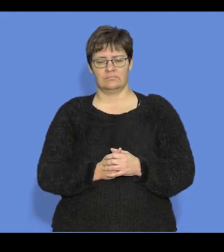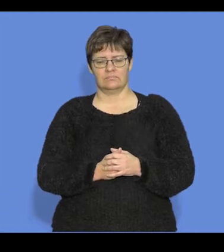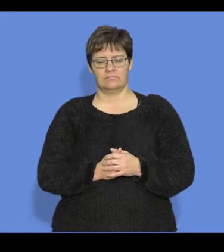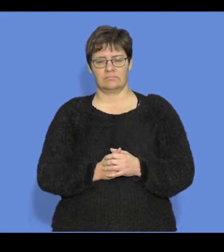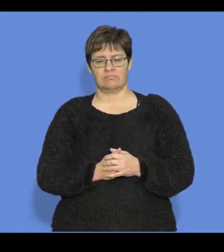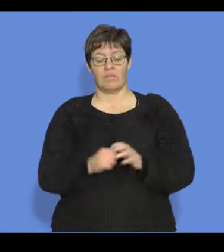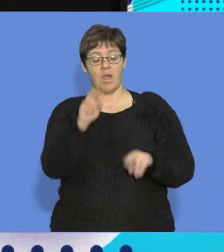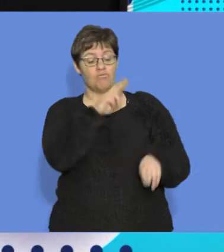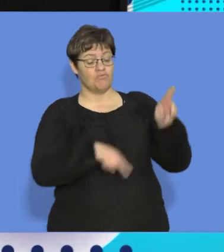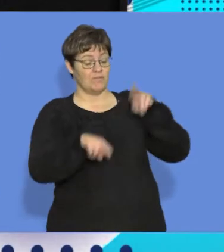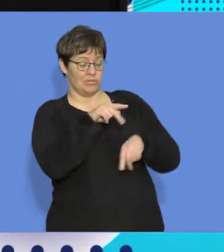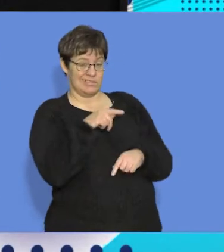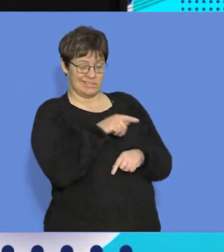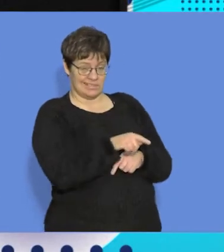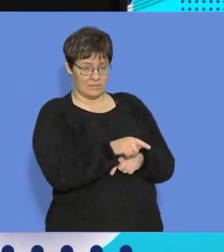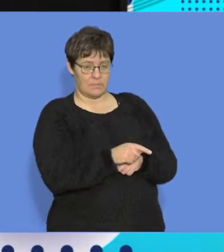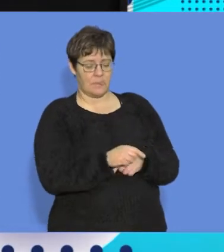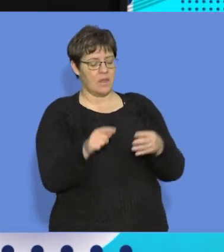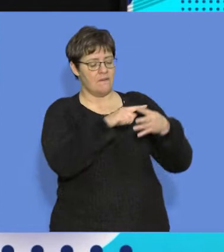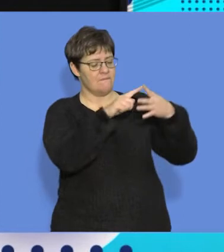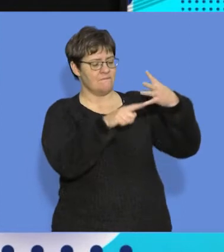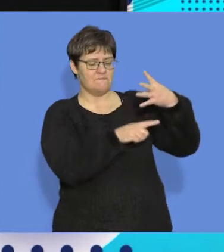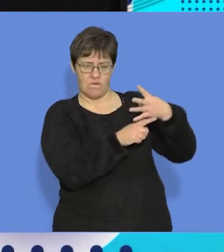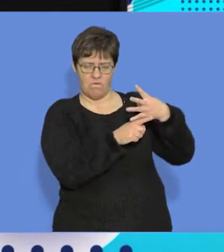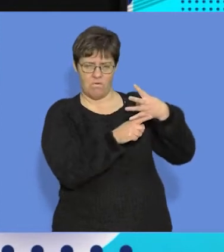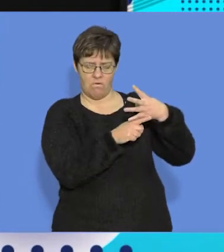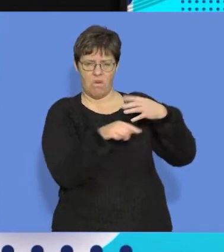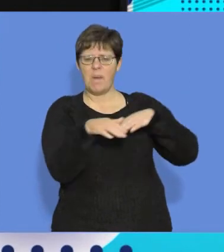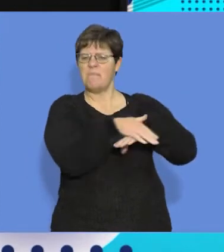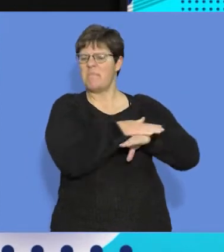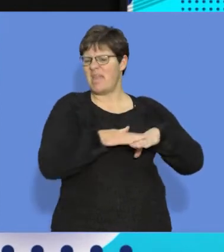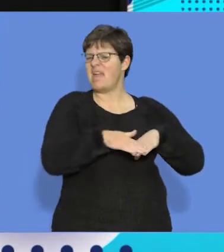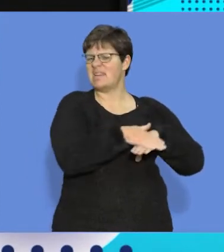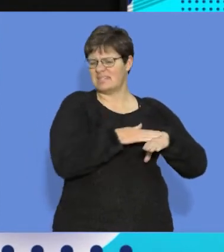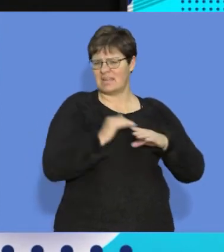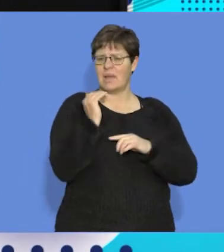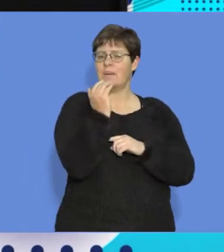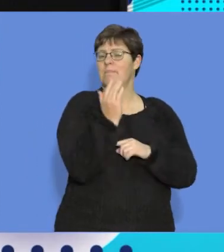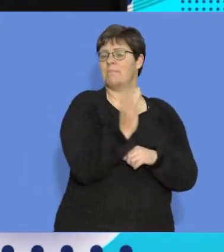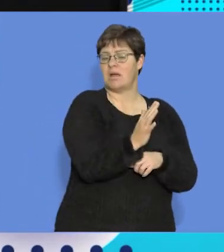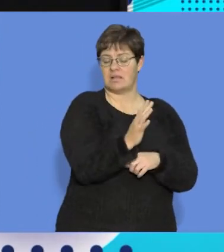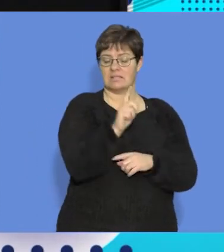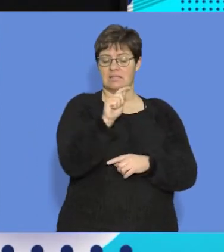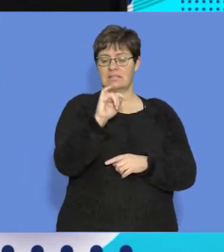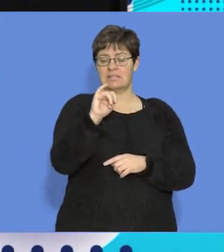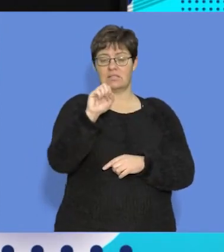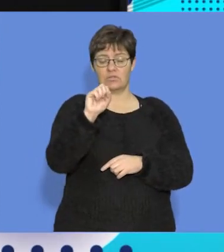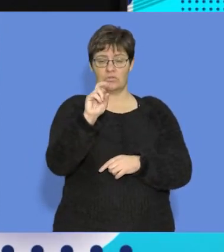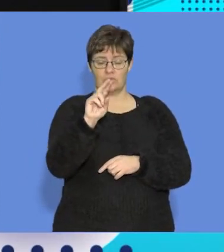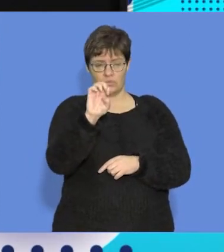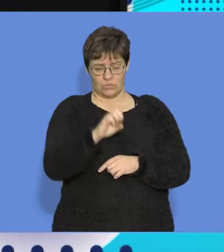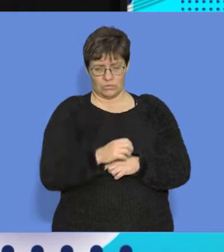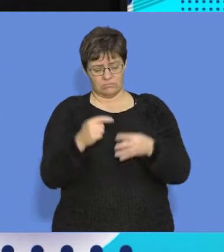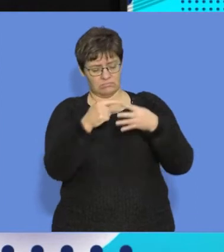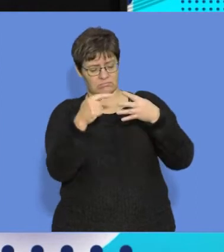As a revision, there are 4 basic types of plant tissue, and they